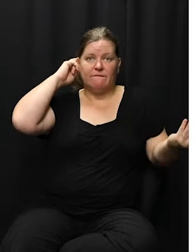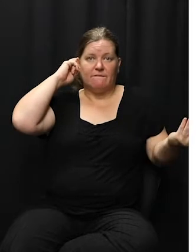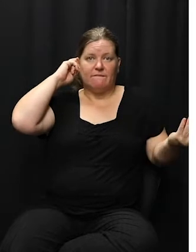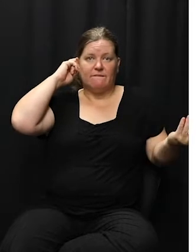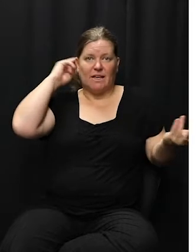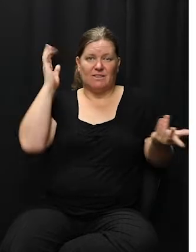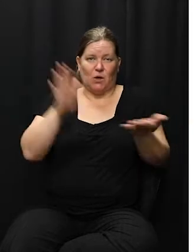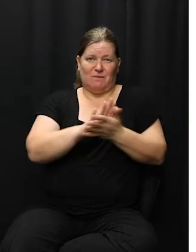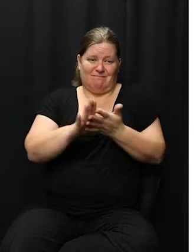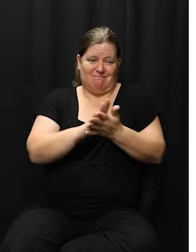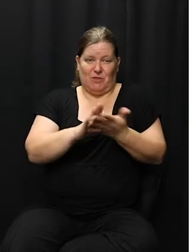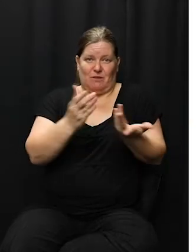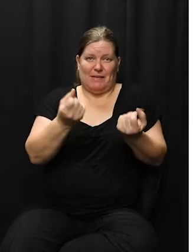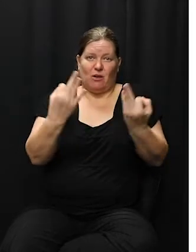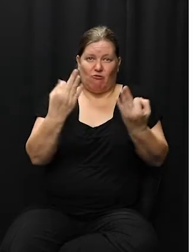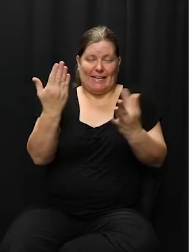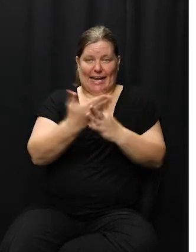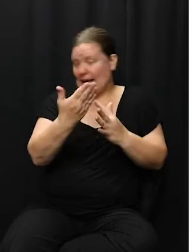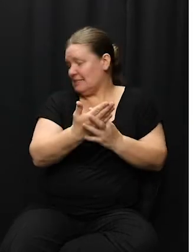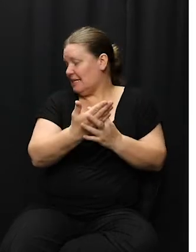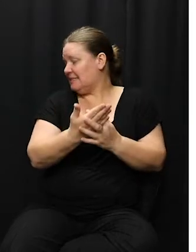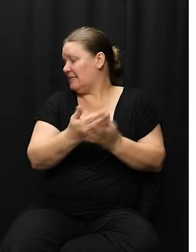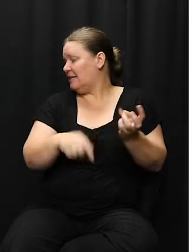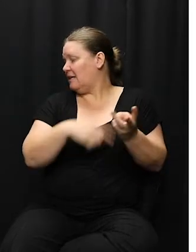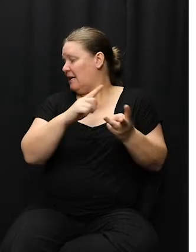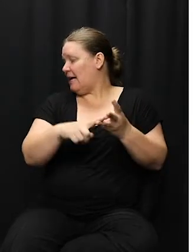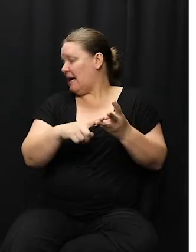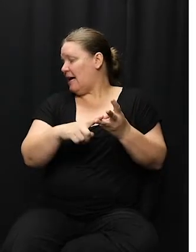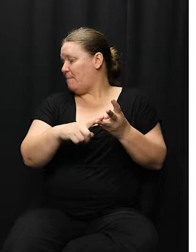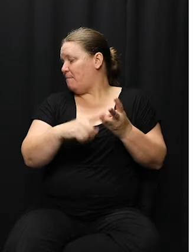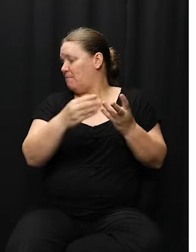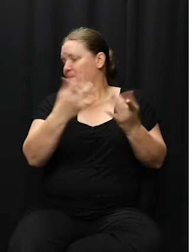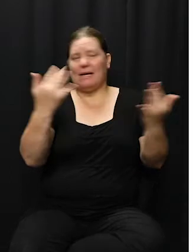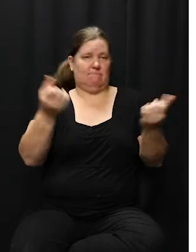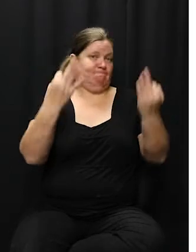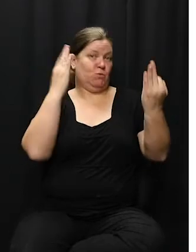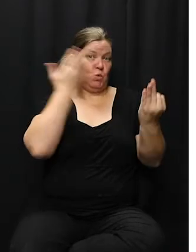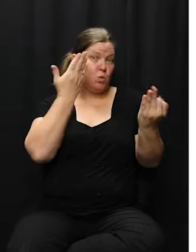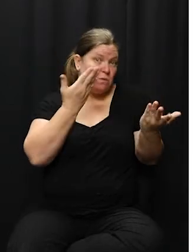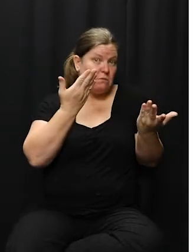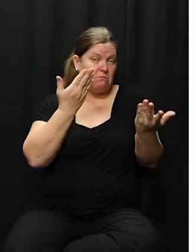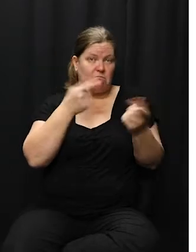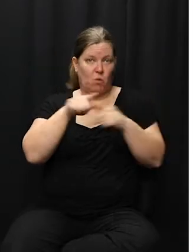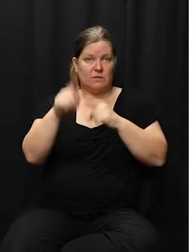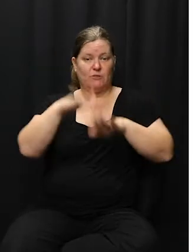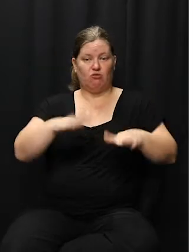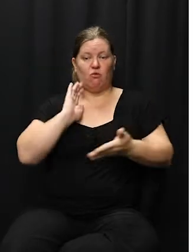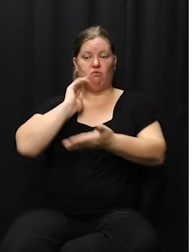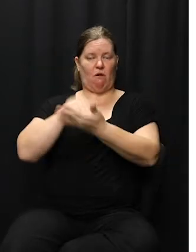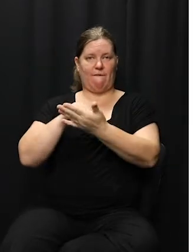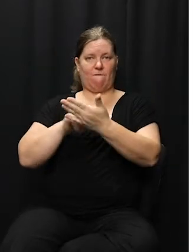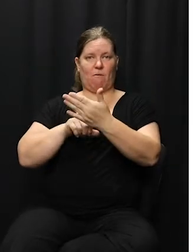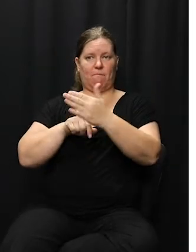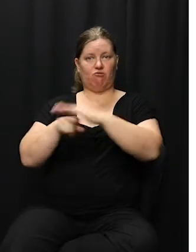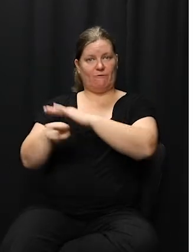gave her an implant and they said, whoop, that's it. And then she had no access to any therapy or habilitation. So many of our